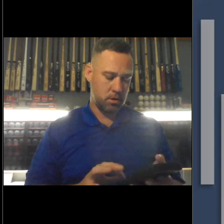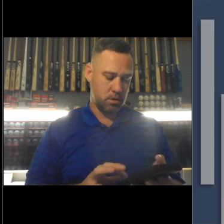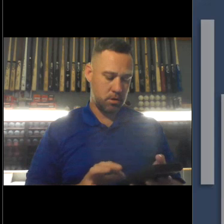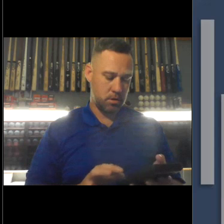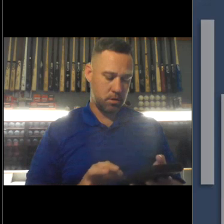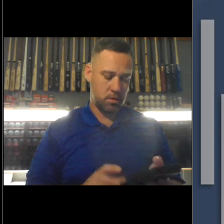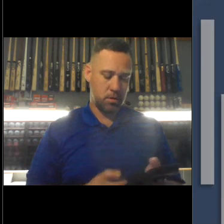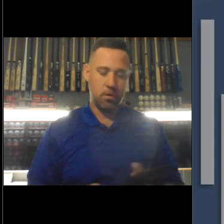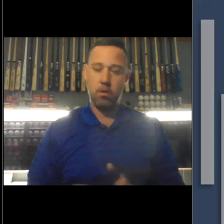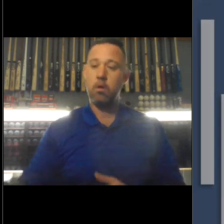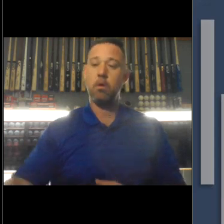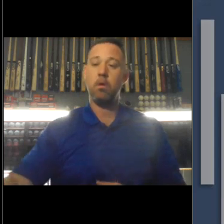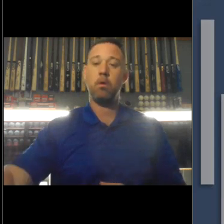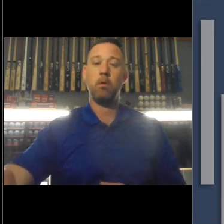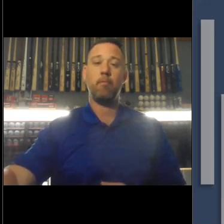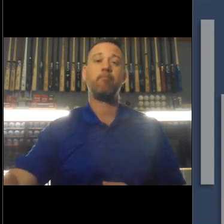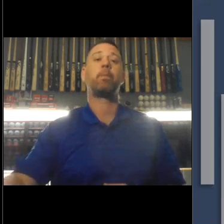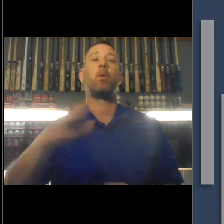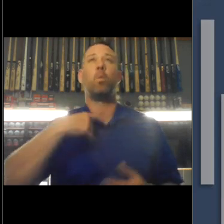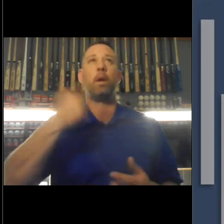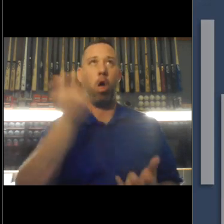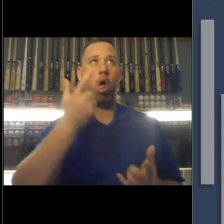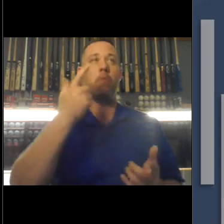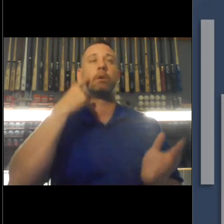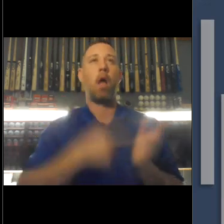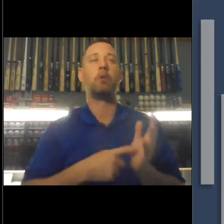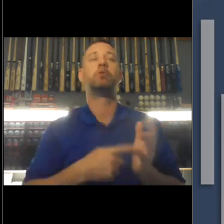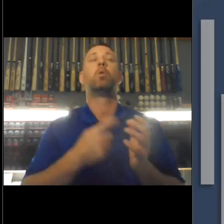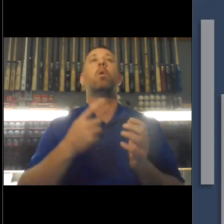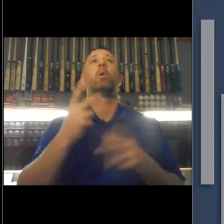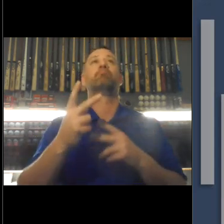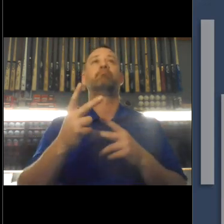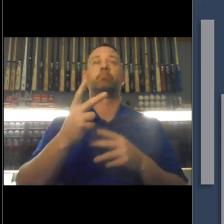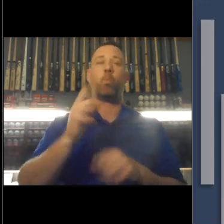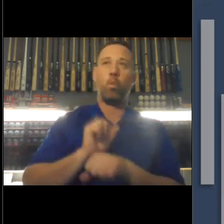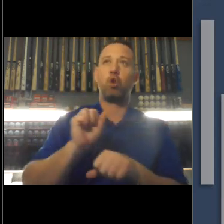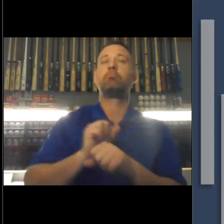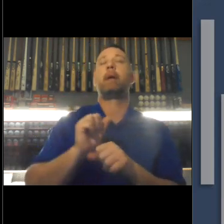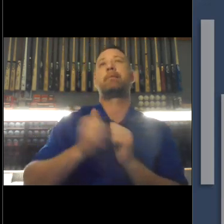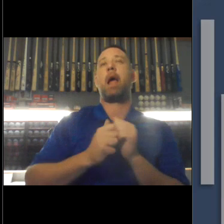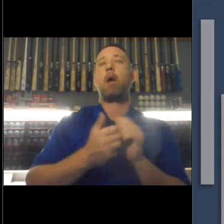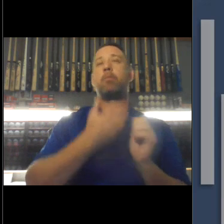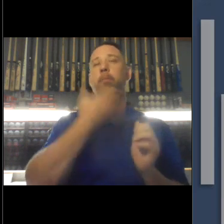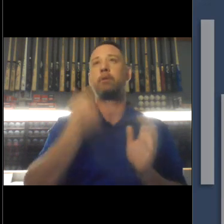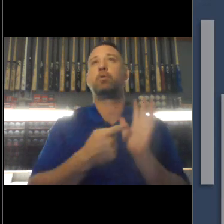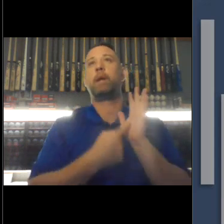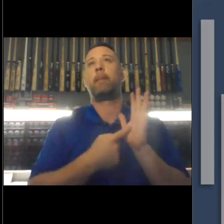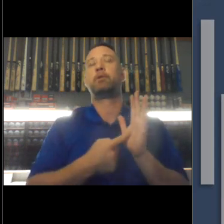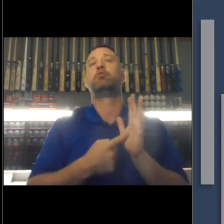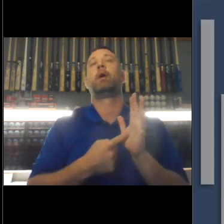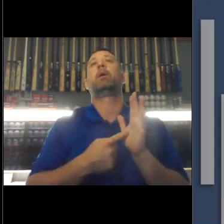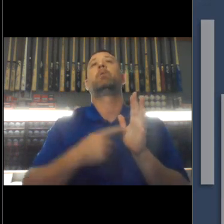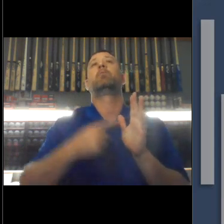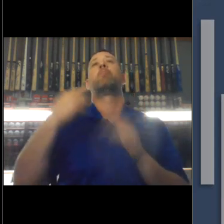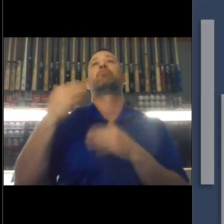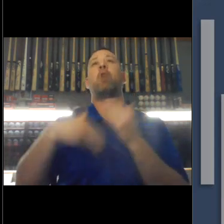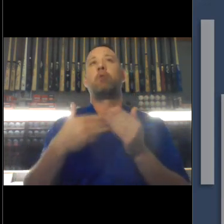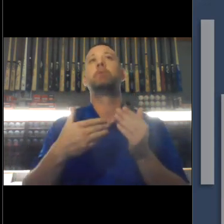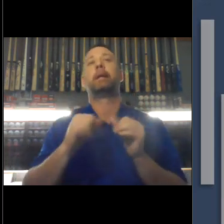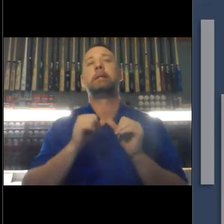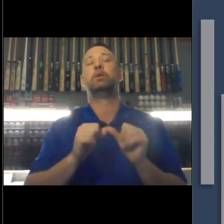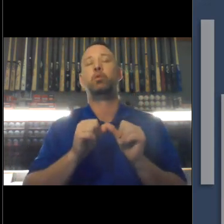there is more work to do to determine how best to demonstrate progress, and we are committed to continuing those